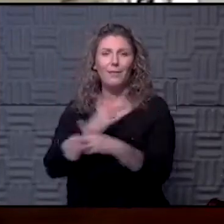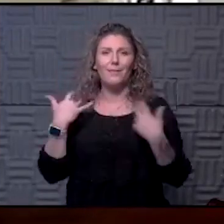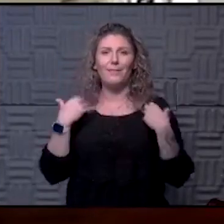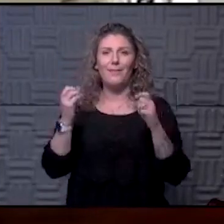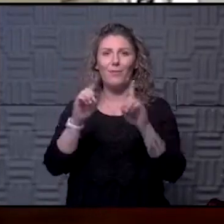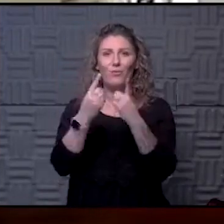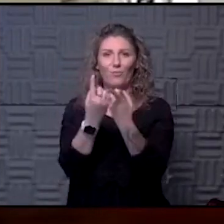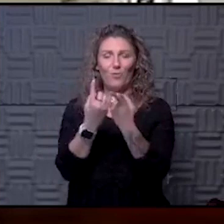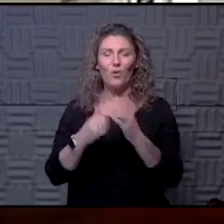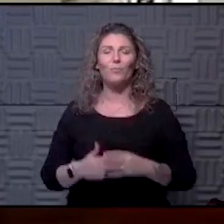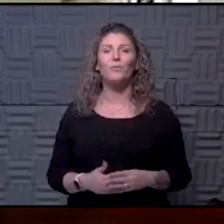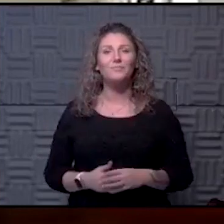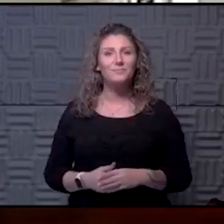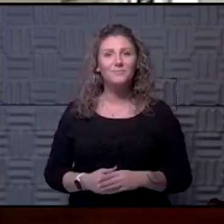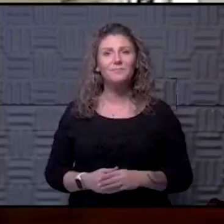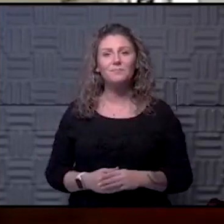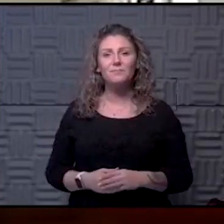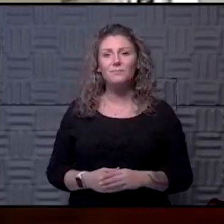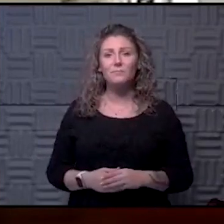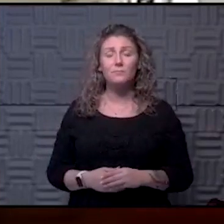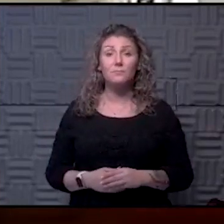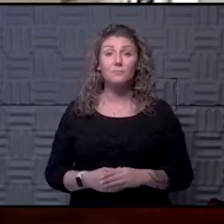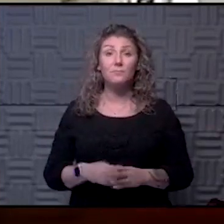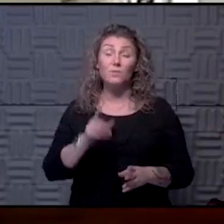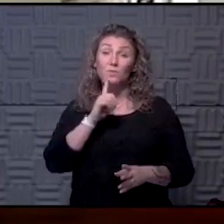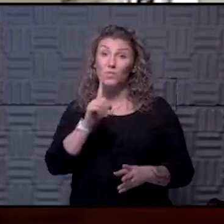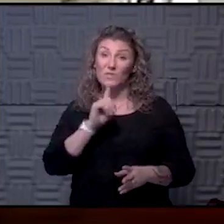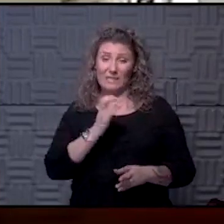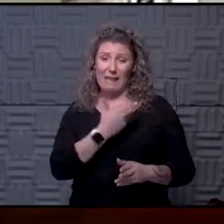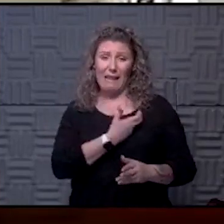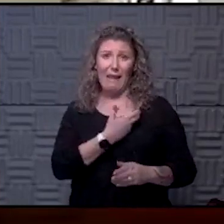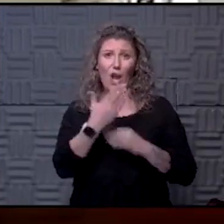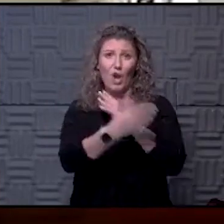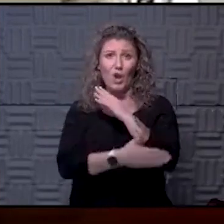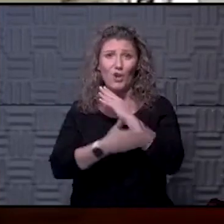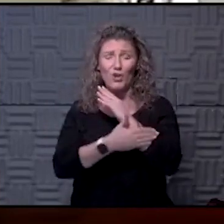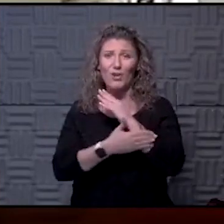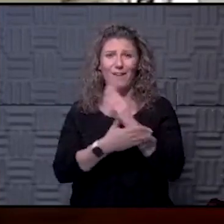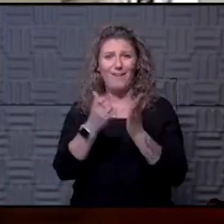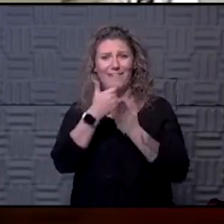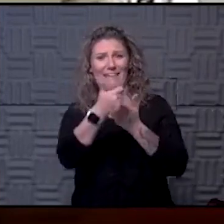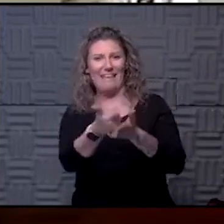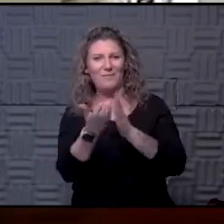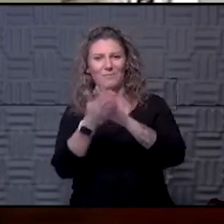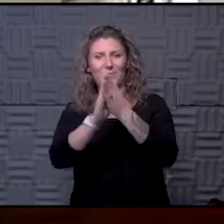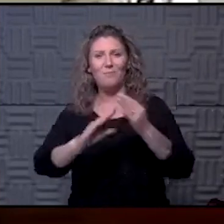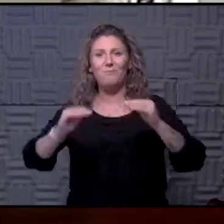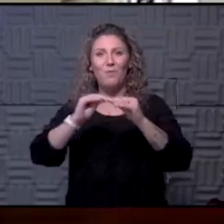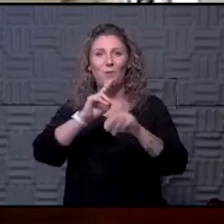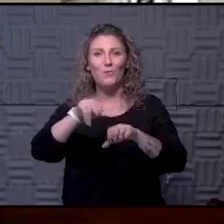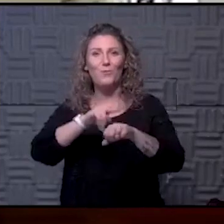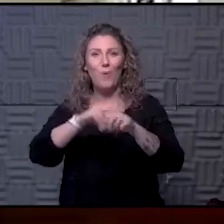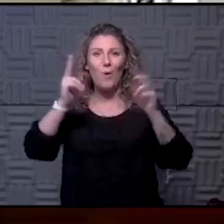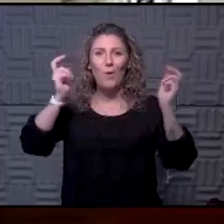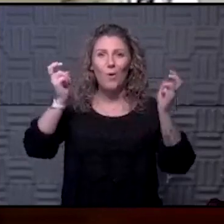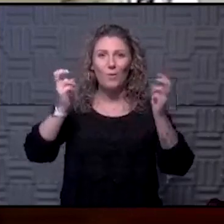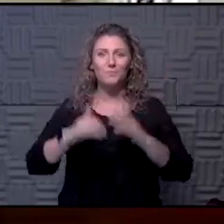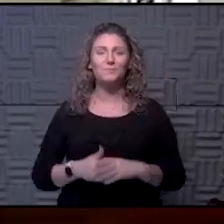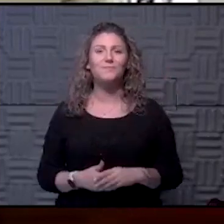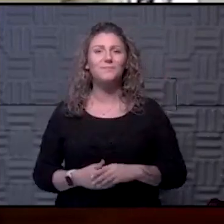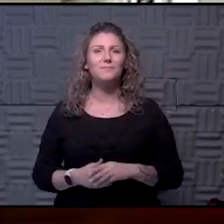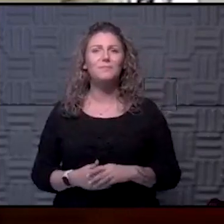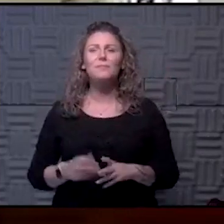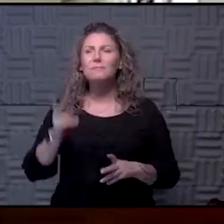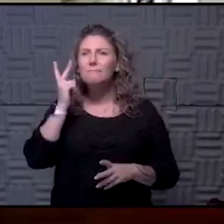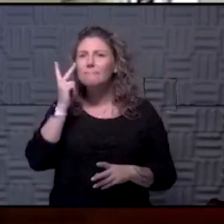department, which helps our county, return to more of a normal state. We're seeing about